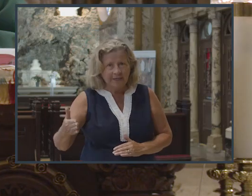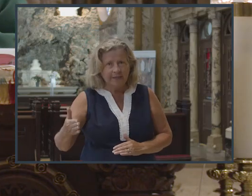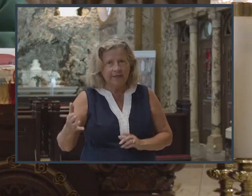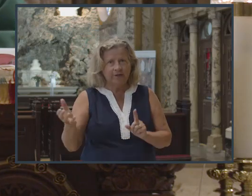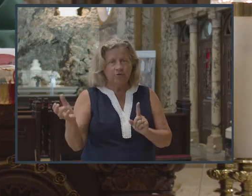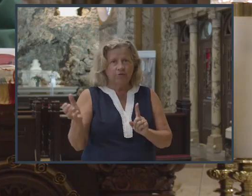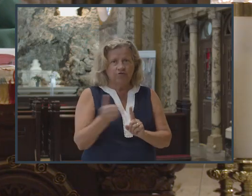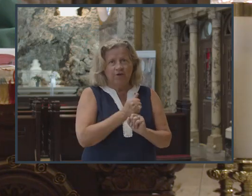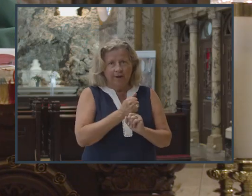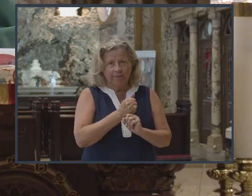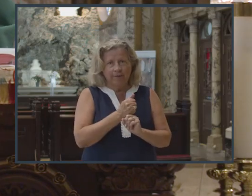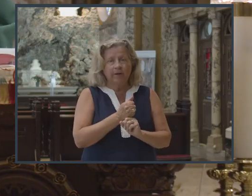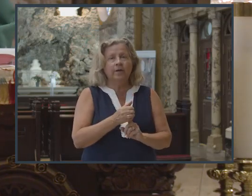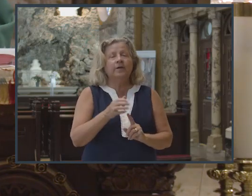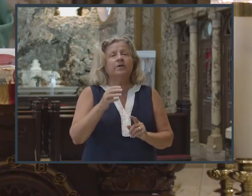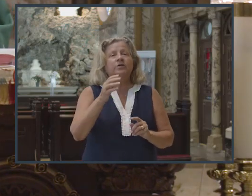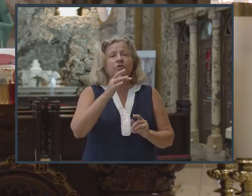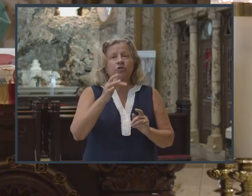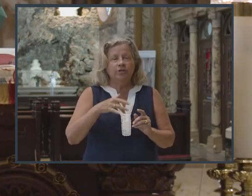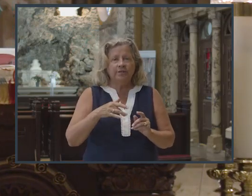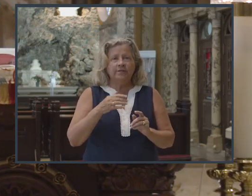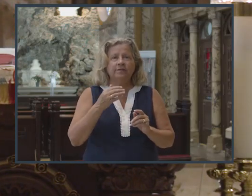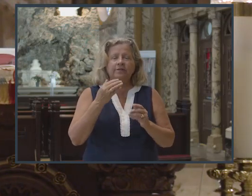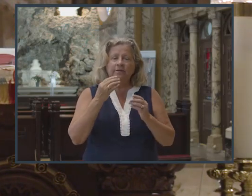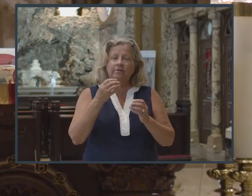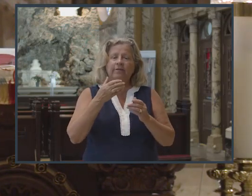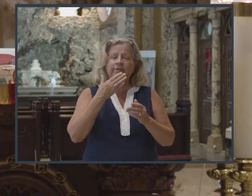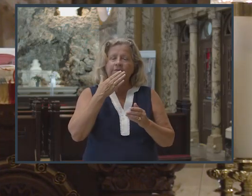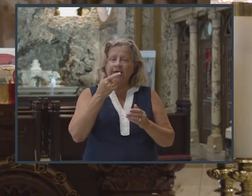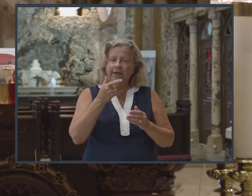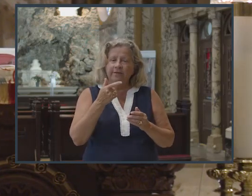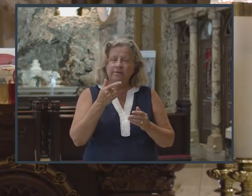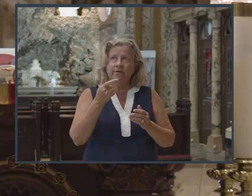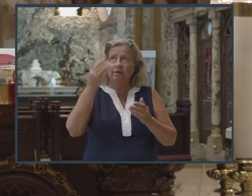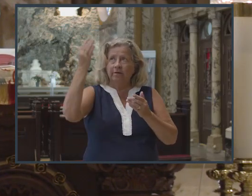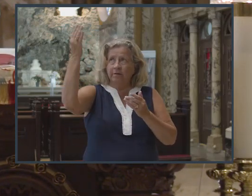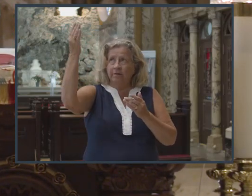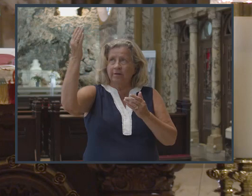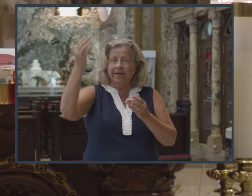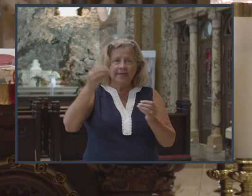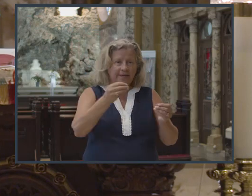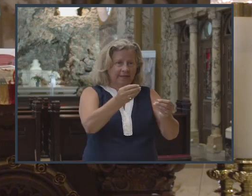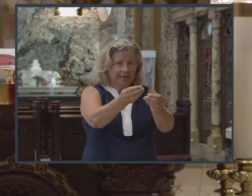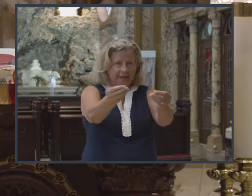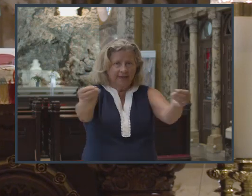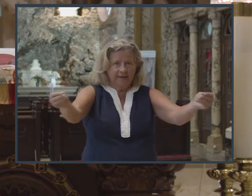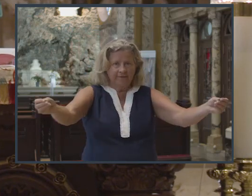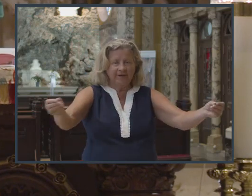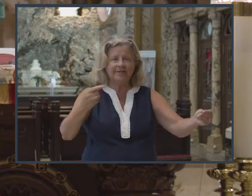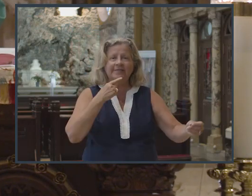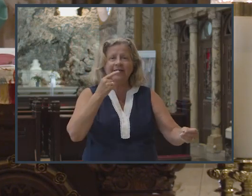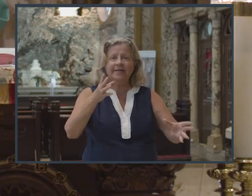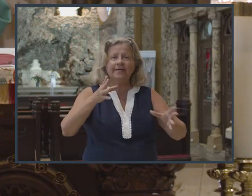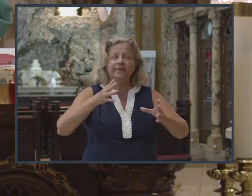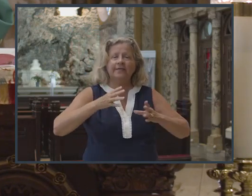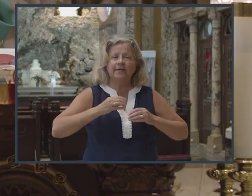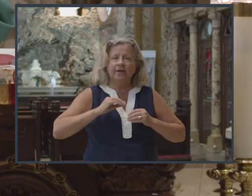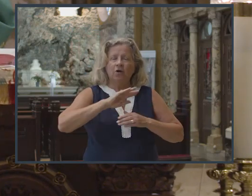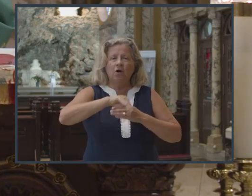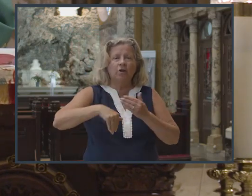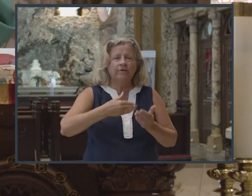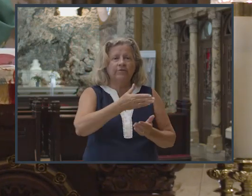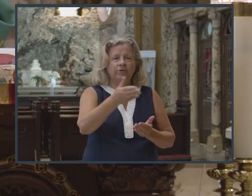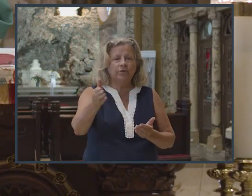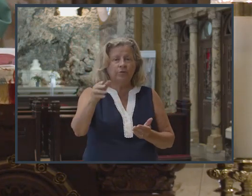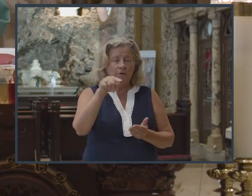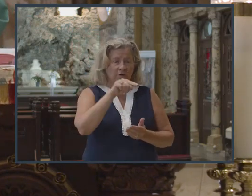bread and, giving thanks, broke it and gave it to his disciples, saying, "Take this, all of you, and eat of it. For this is